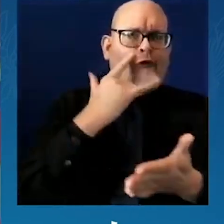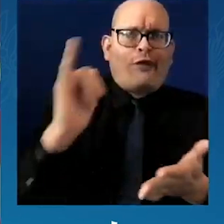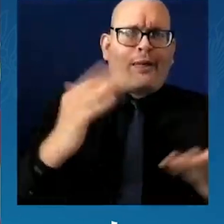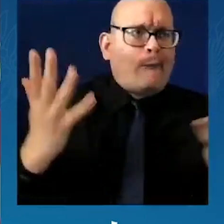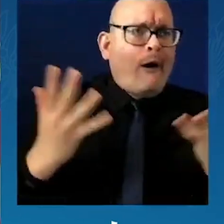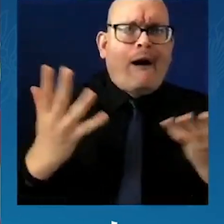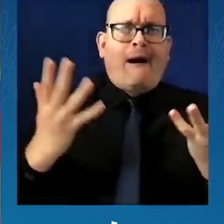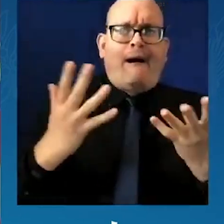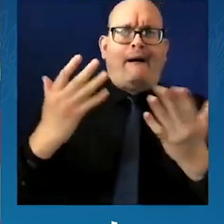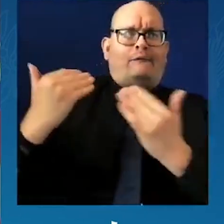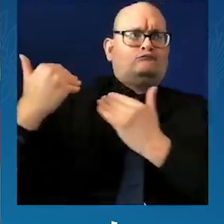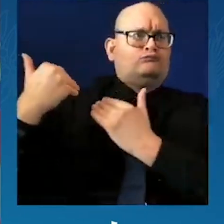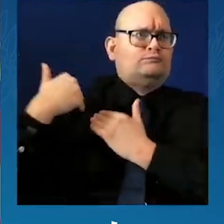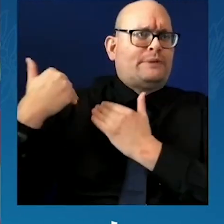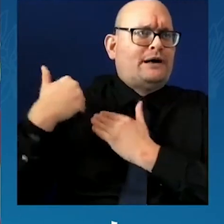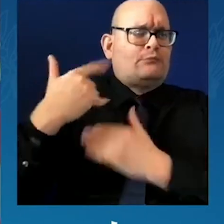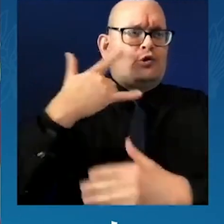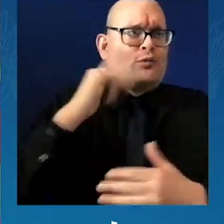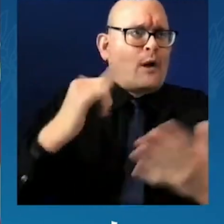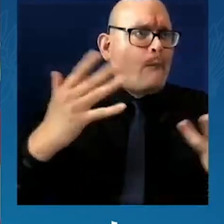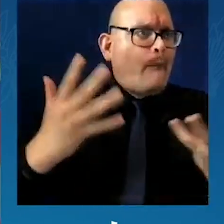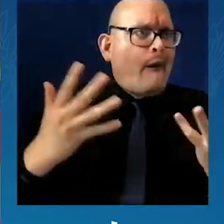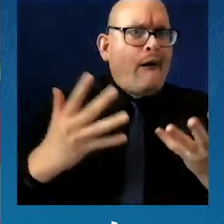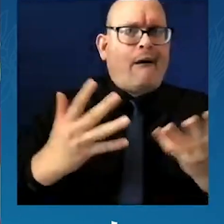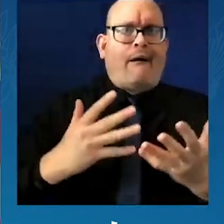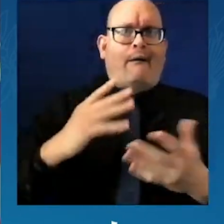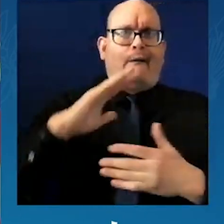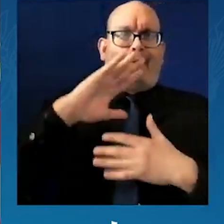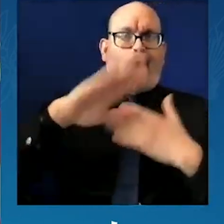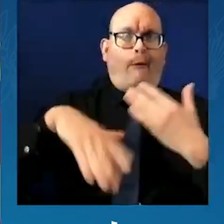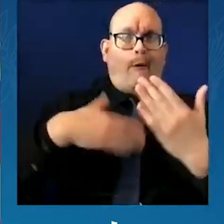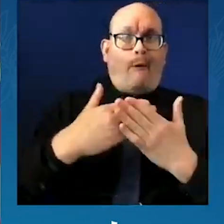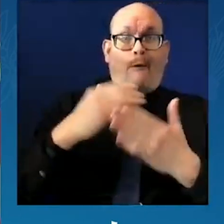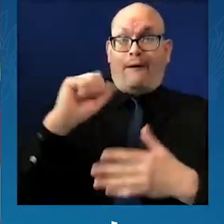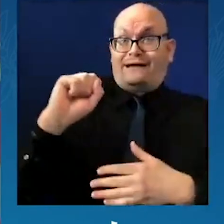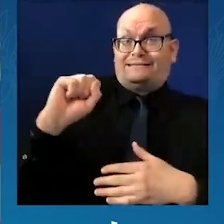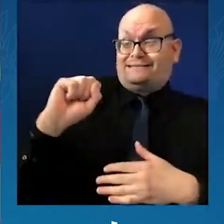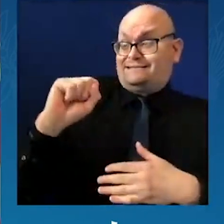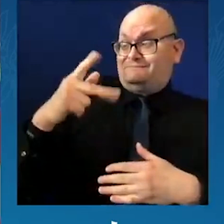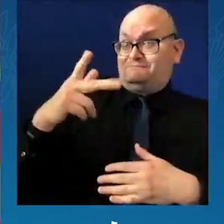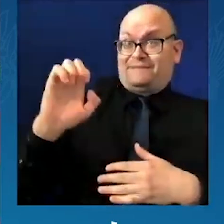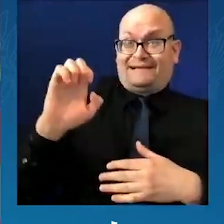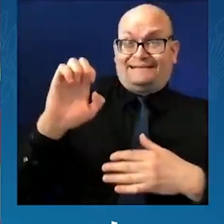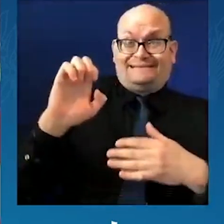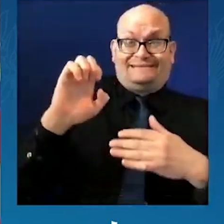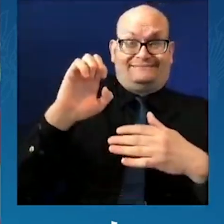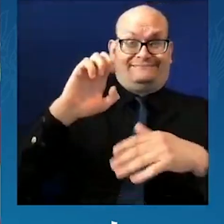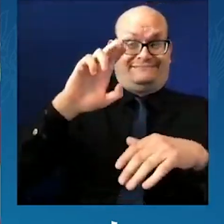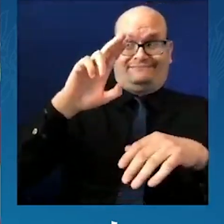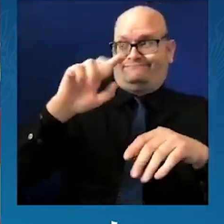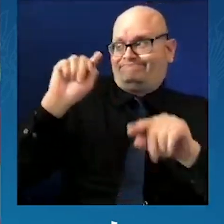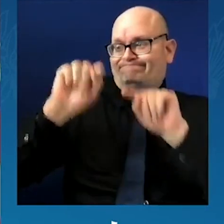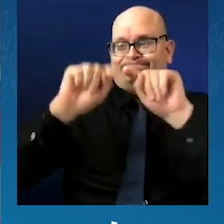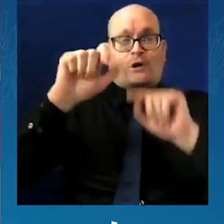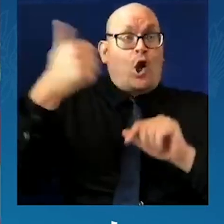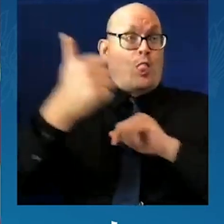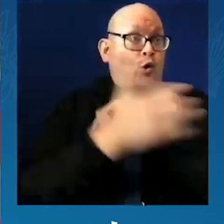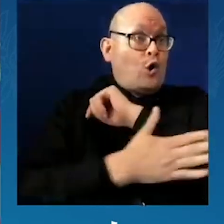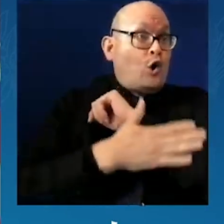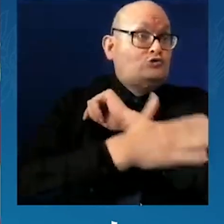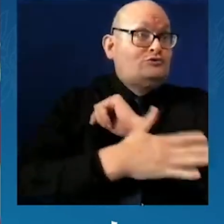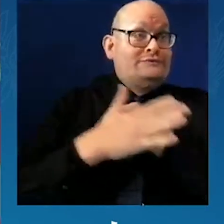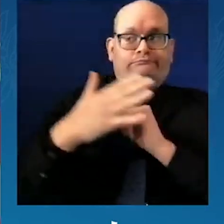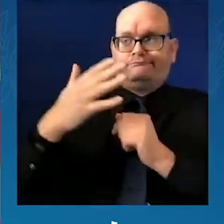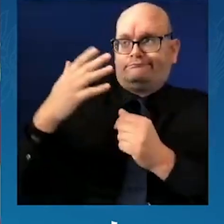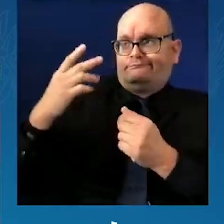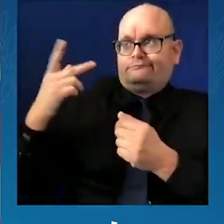from all space-faring nations. Since our last meeting, 8 new nations have